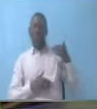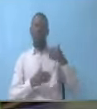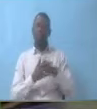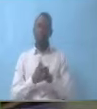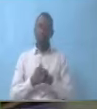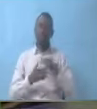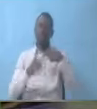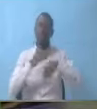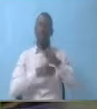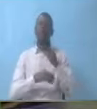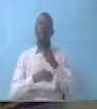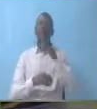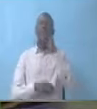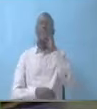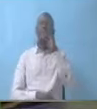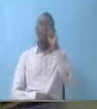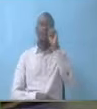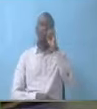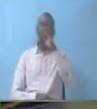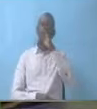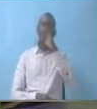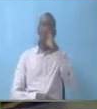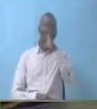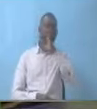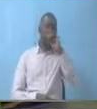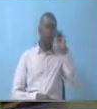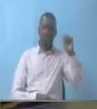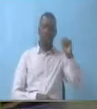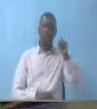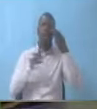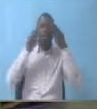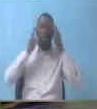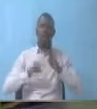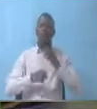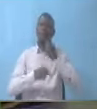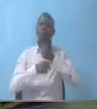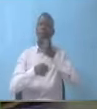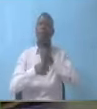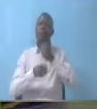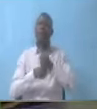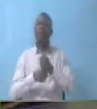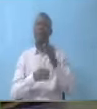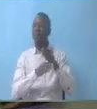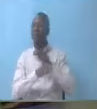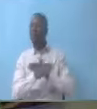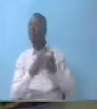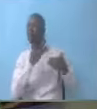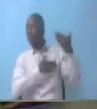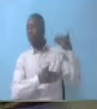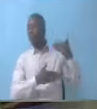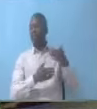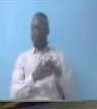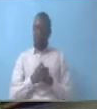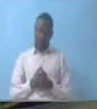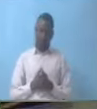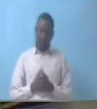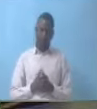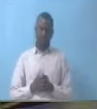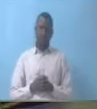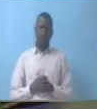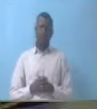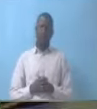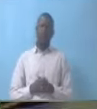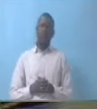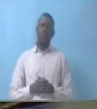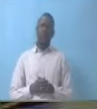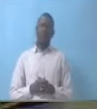in these decrees. Legi nit li nga xamne mom lañ ci sétlu moy fan yi nga xamne ya xanañ ci yelle fi doom adama ci